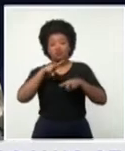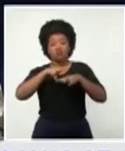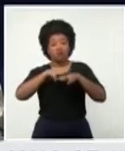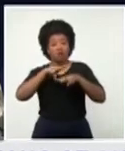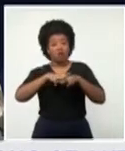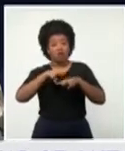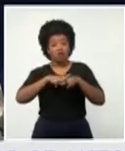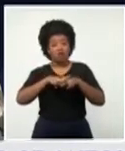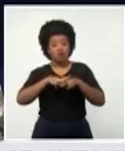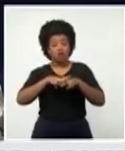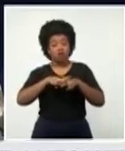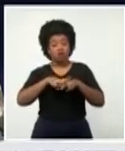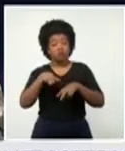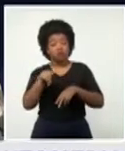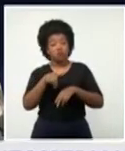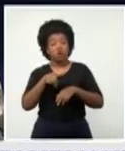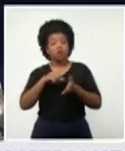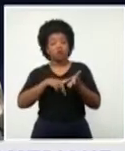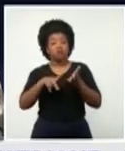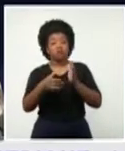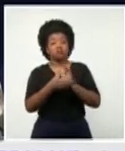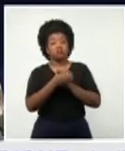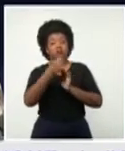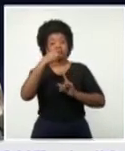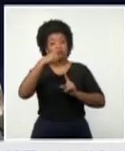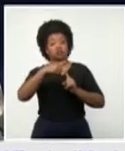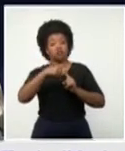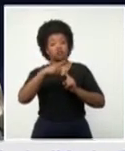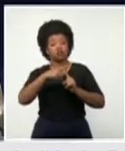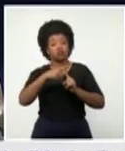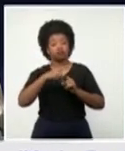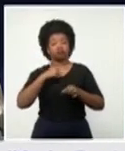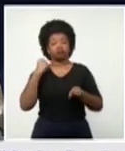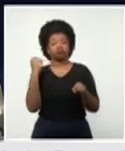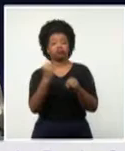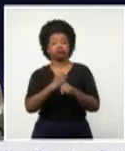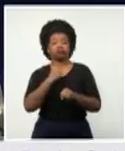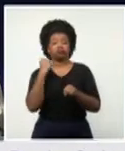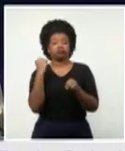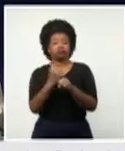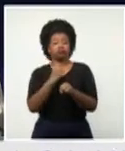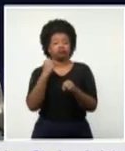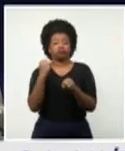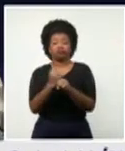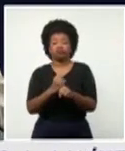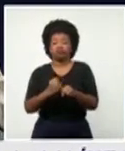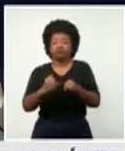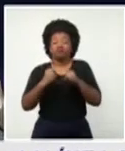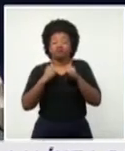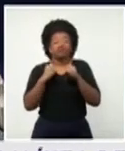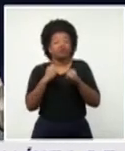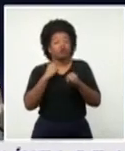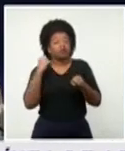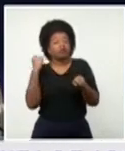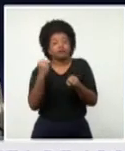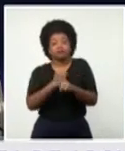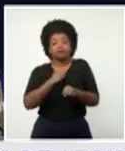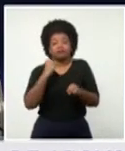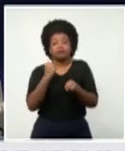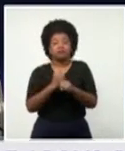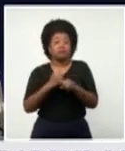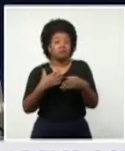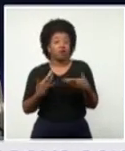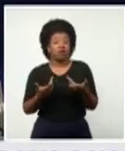And I think it's also worth mentioning how the provinces of Havana and Matanzas are working hard